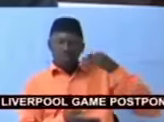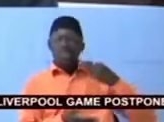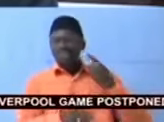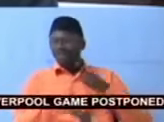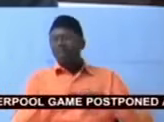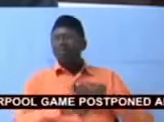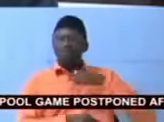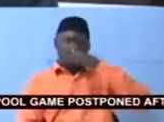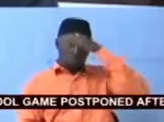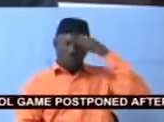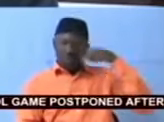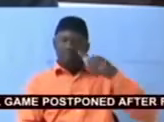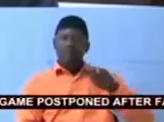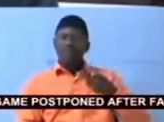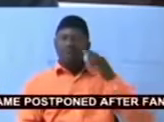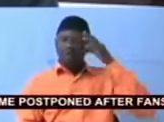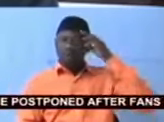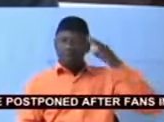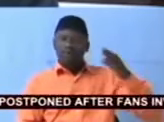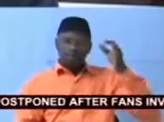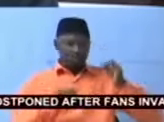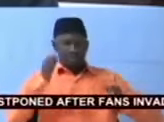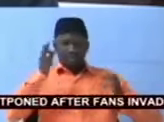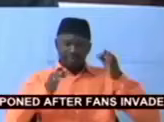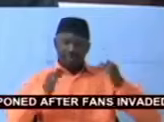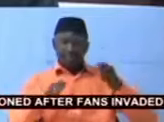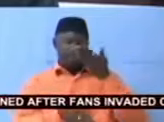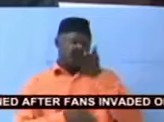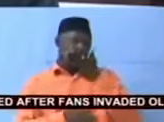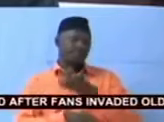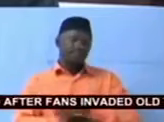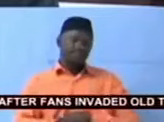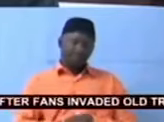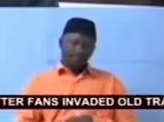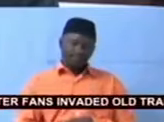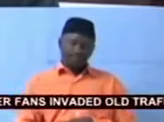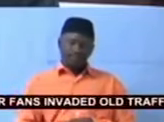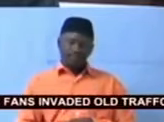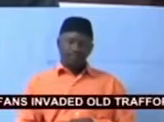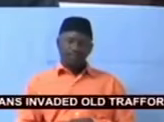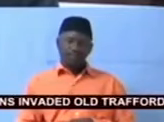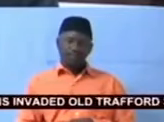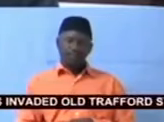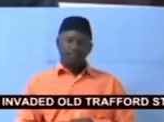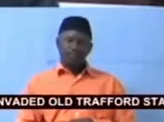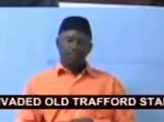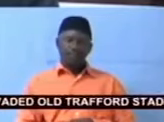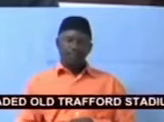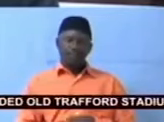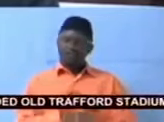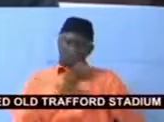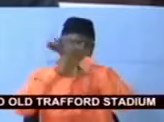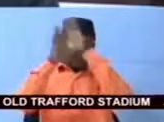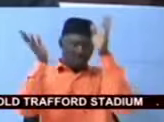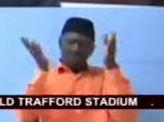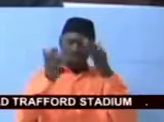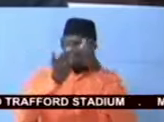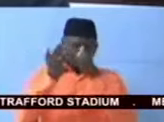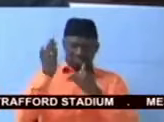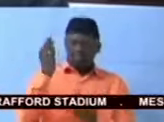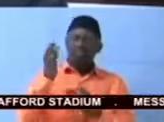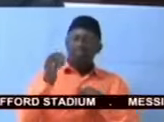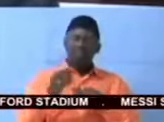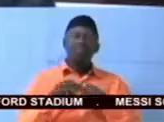ay jang yi tamen ci jamono bi nga xamé ma ngi ligéel ministry bi seytu wali loi ak atté ci réew mi. Basically that's my legal education. Ci